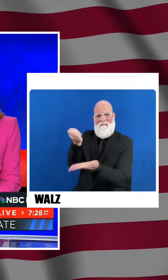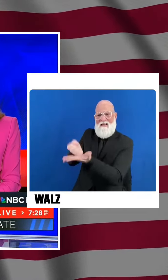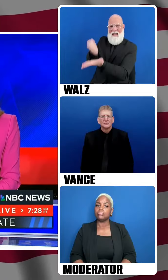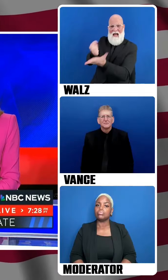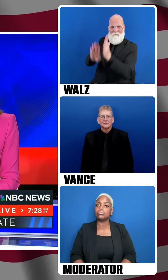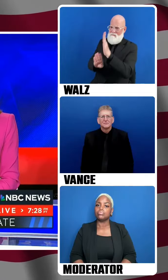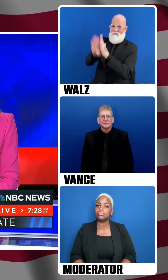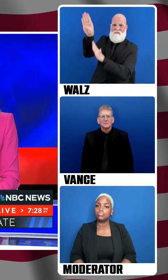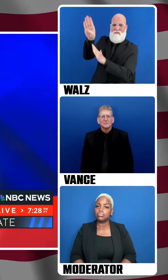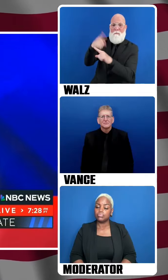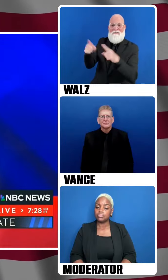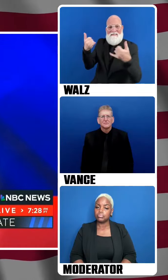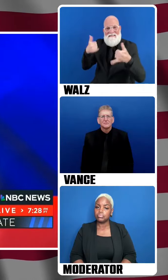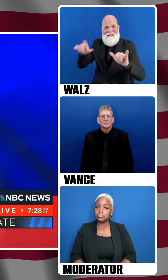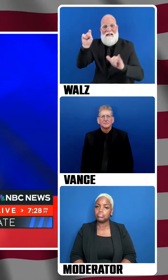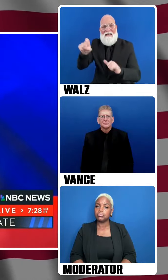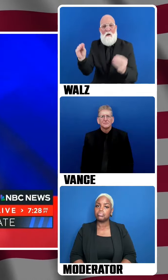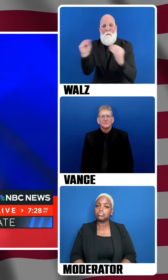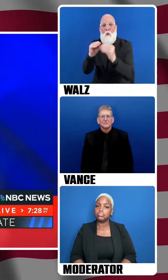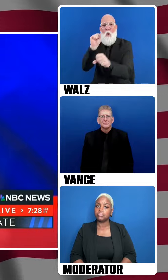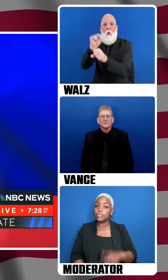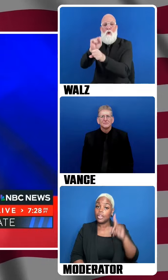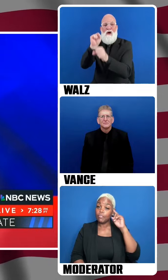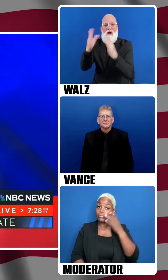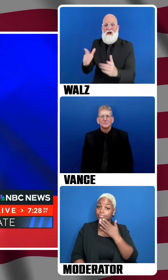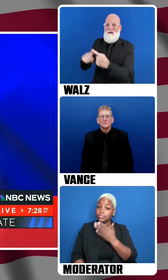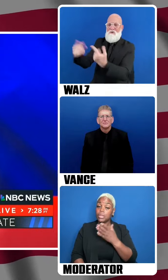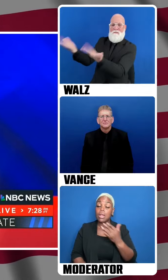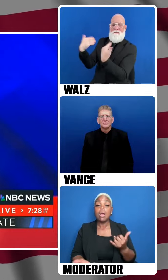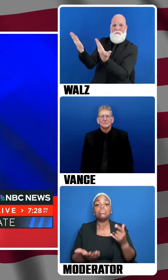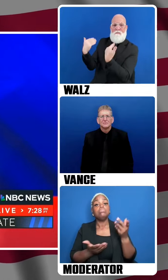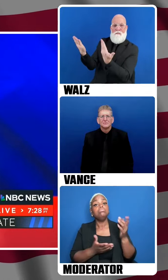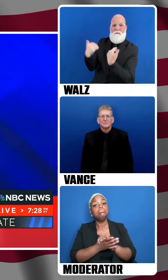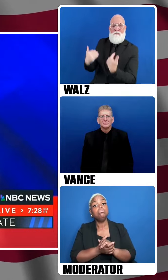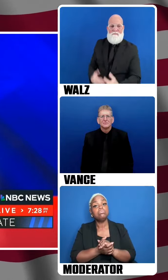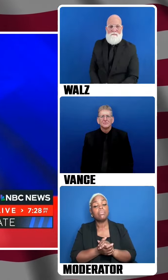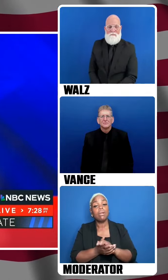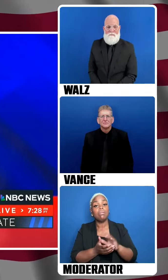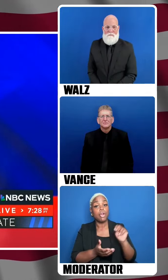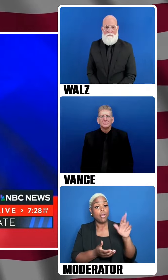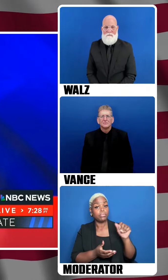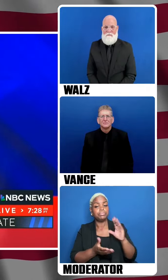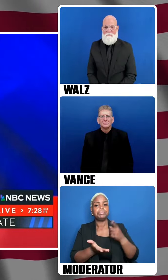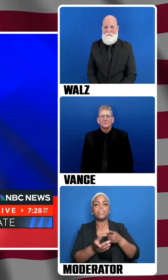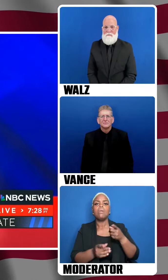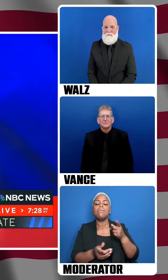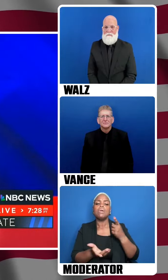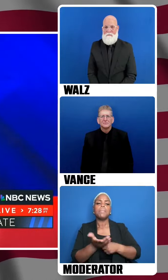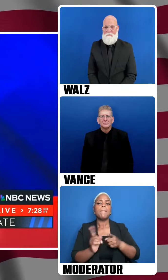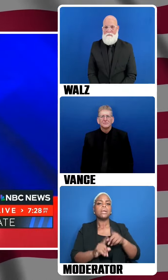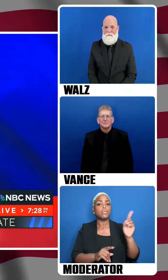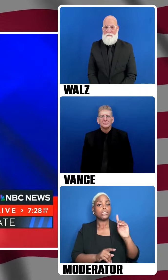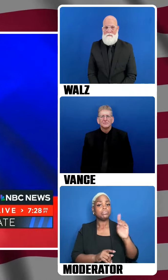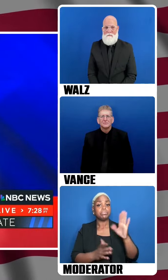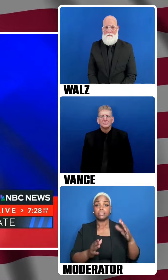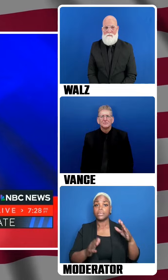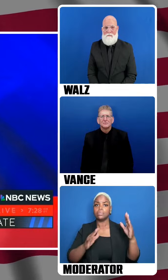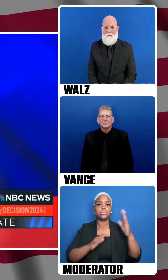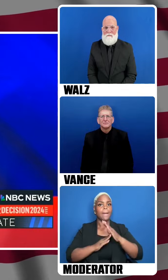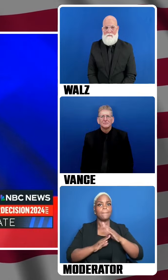on. Nora? Let's talk about the state of democracy, the top issue for Americans after the economy and inflation. After